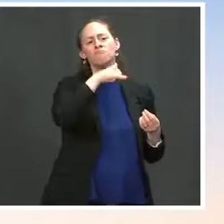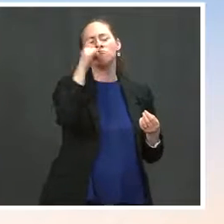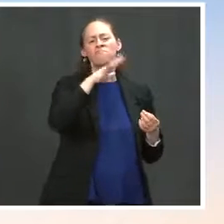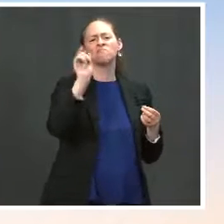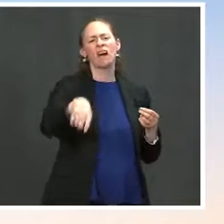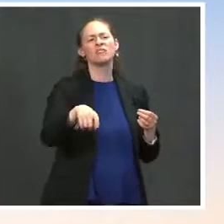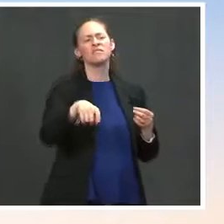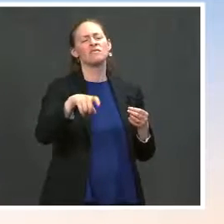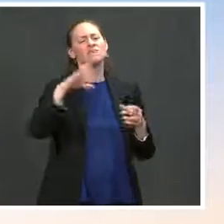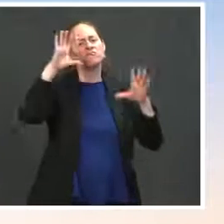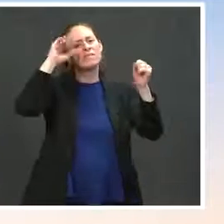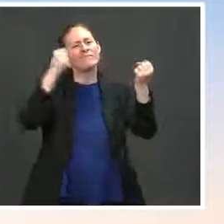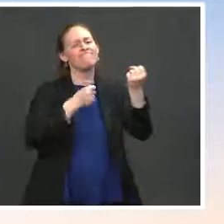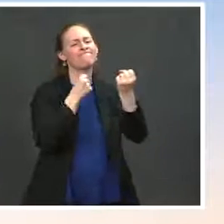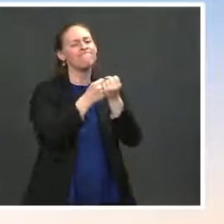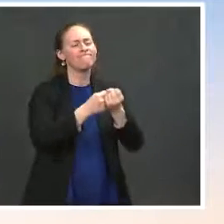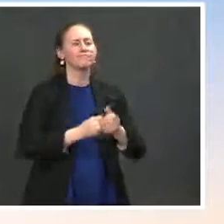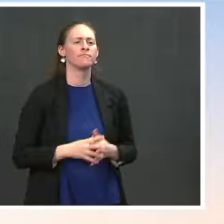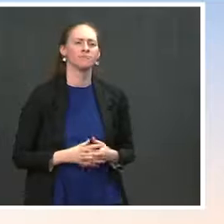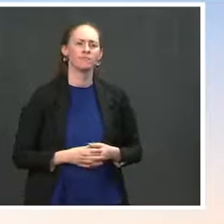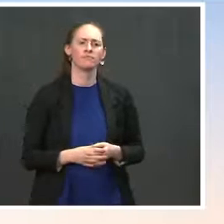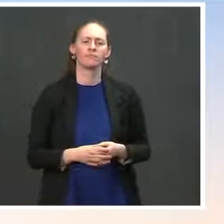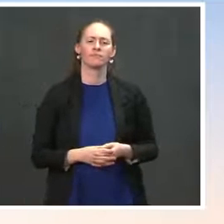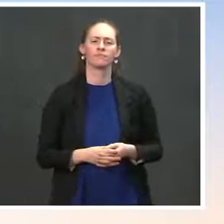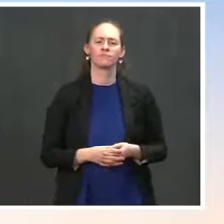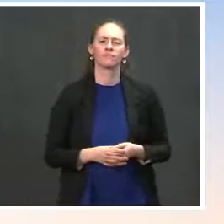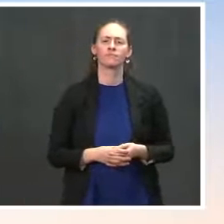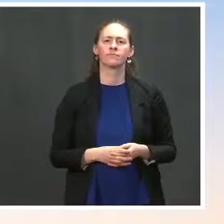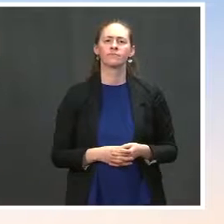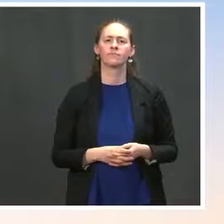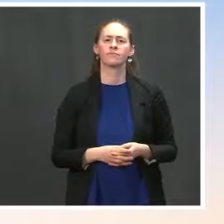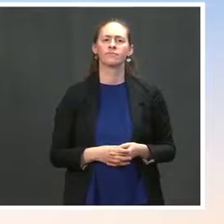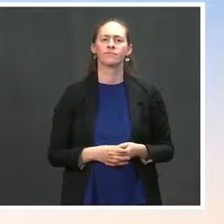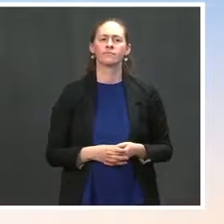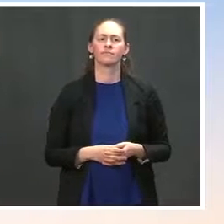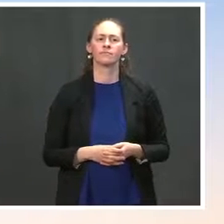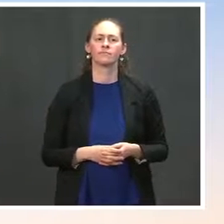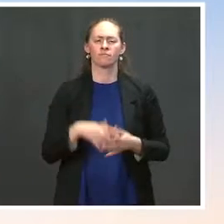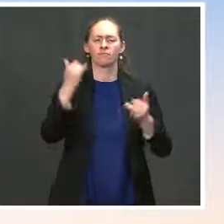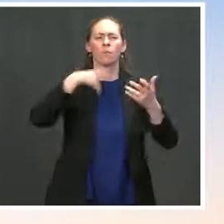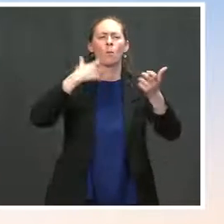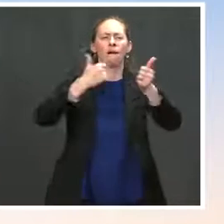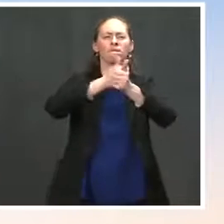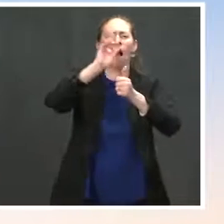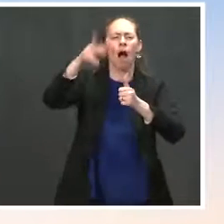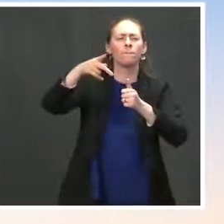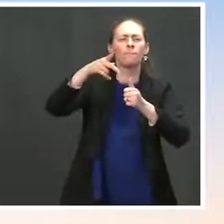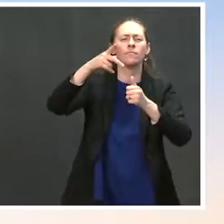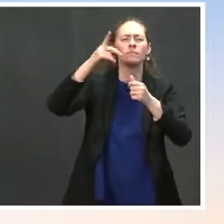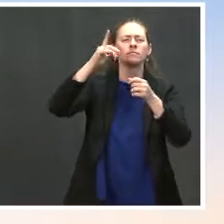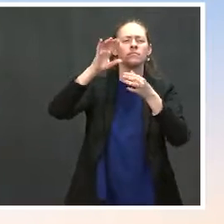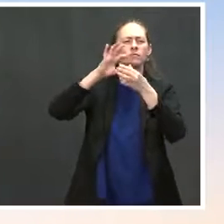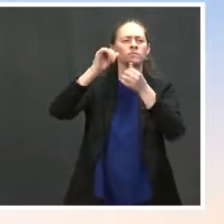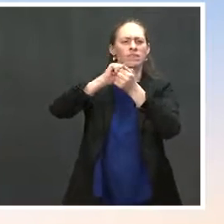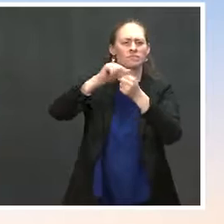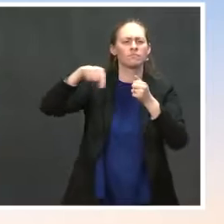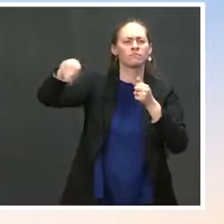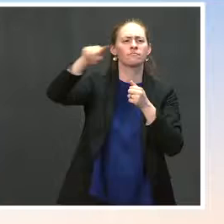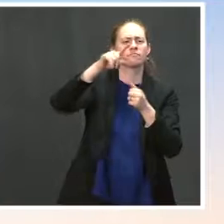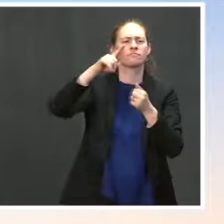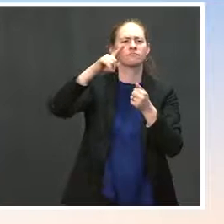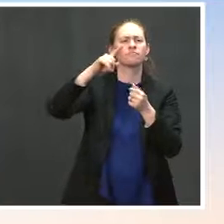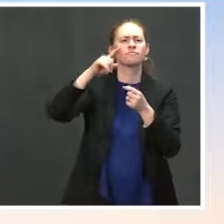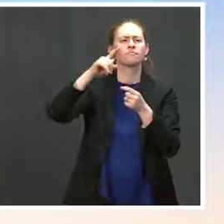it. Go ahead and back. I wanted to follow up on the questions about the climate and NDC. Sure. Secretary Kerry,